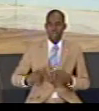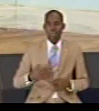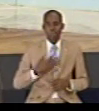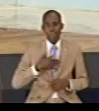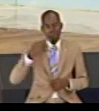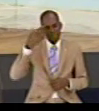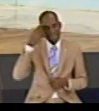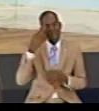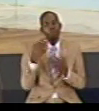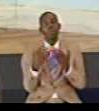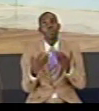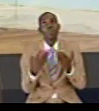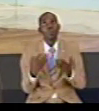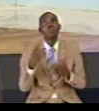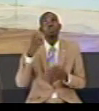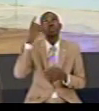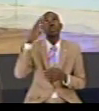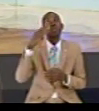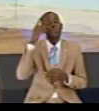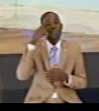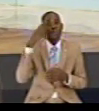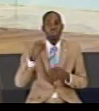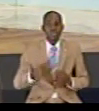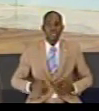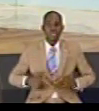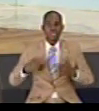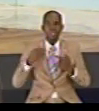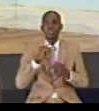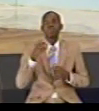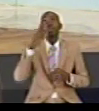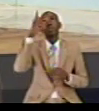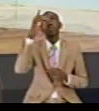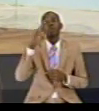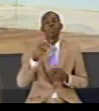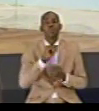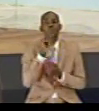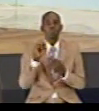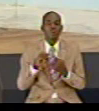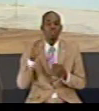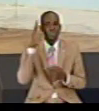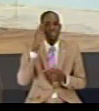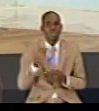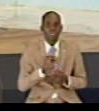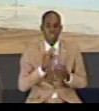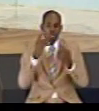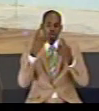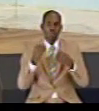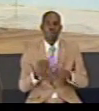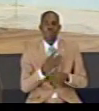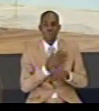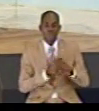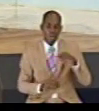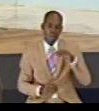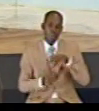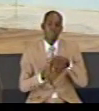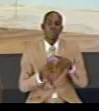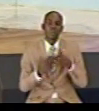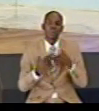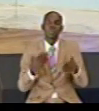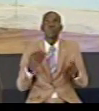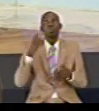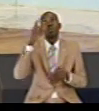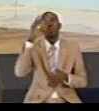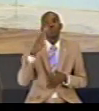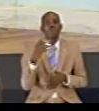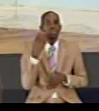panteth for God, for the living God. When shall I come and appear before God?